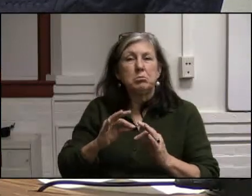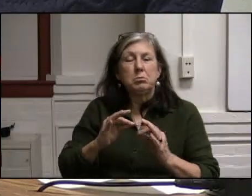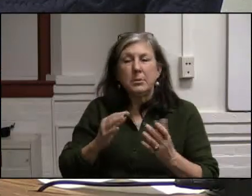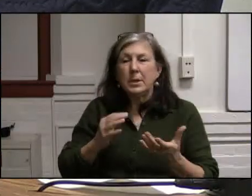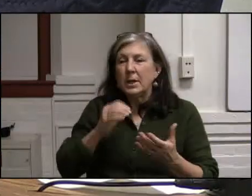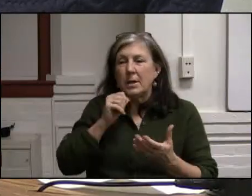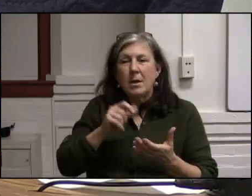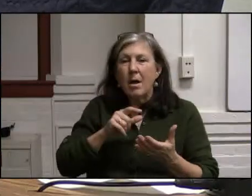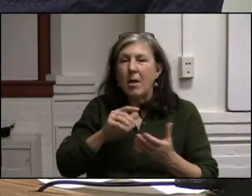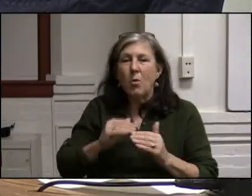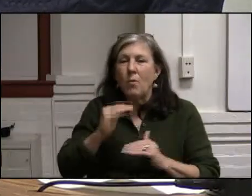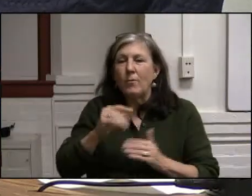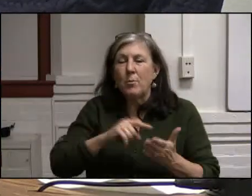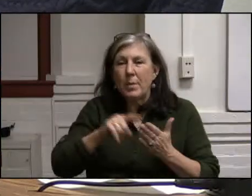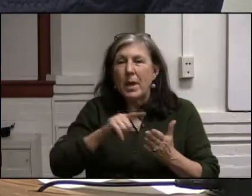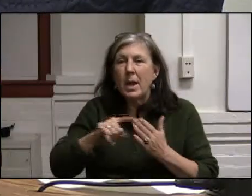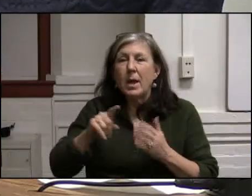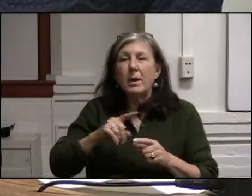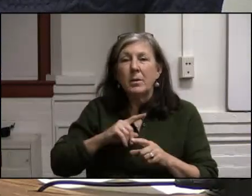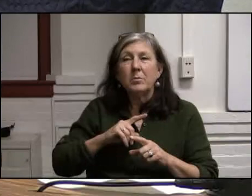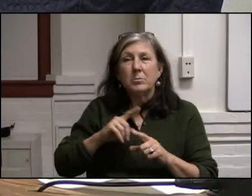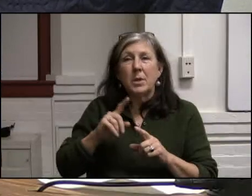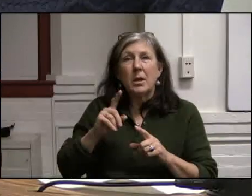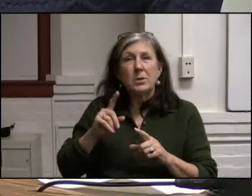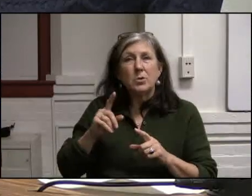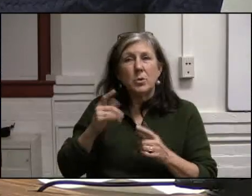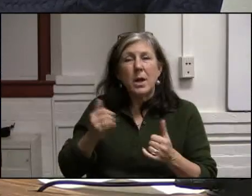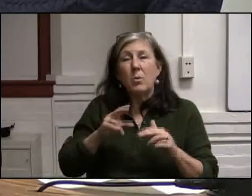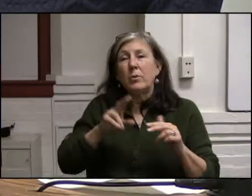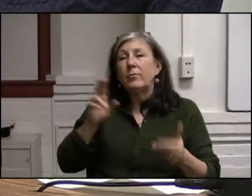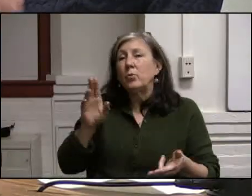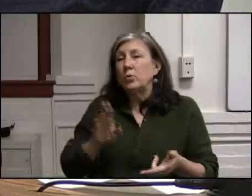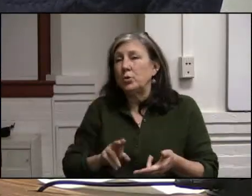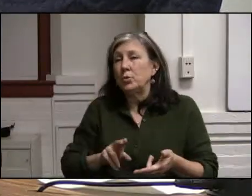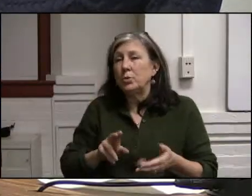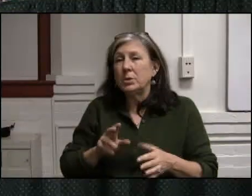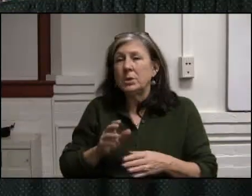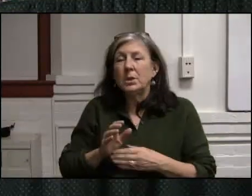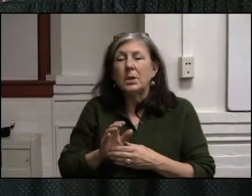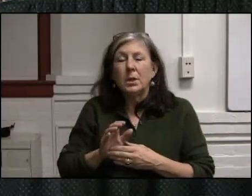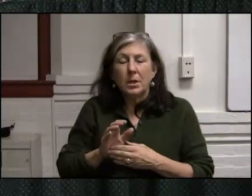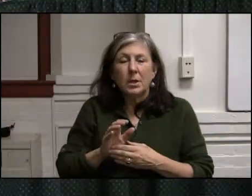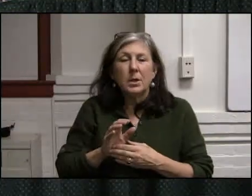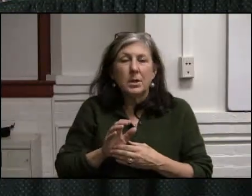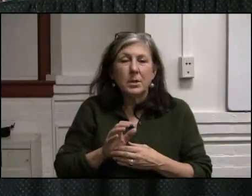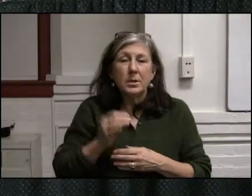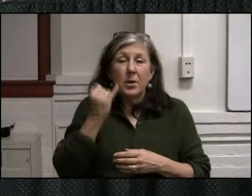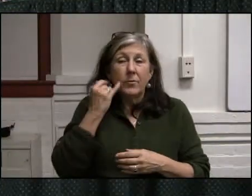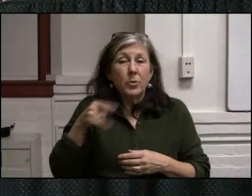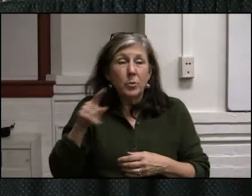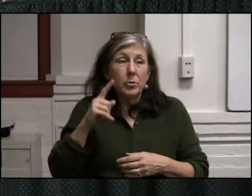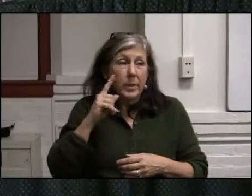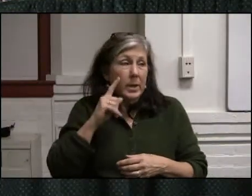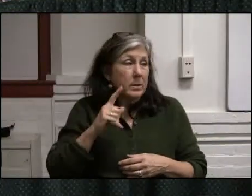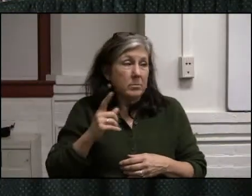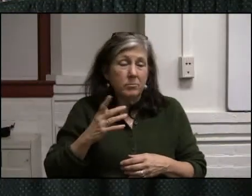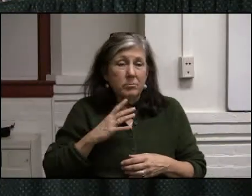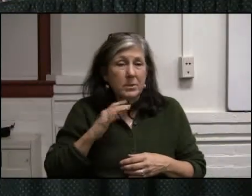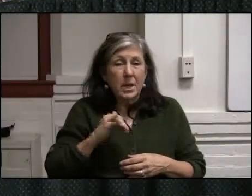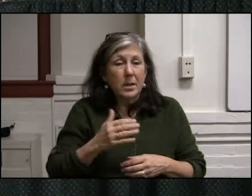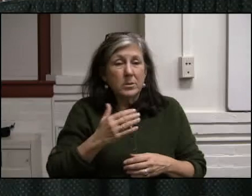numbers. If this is sufficient, that's not an item we need to come back to as we go through the January process, then that'd be great.